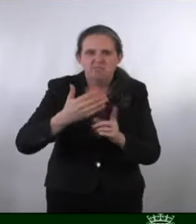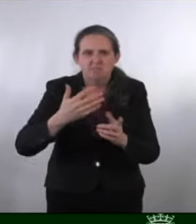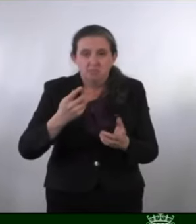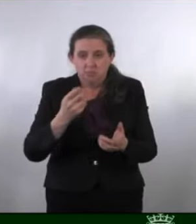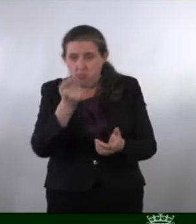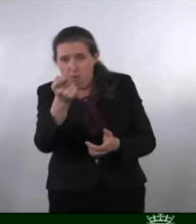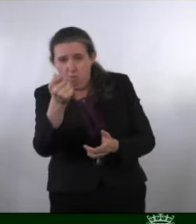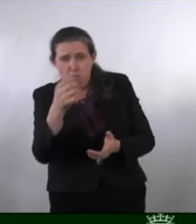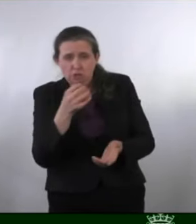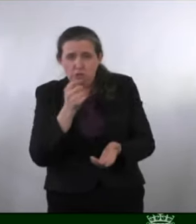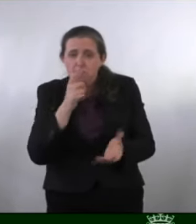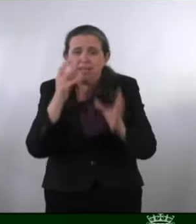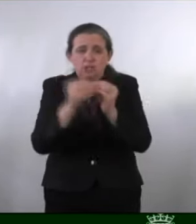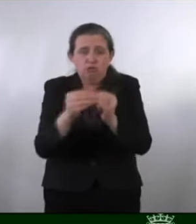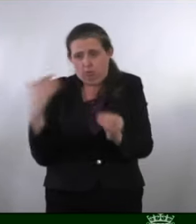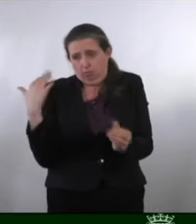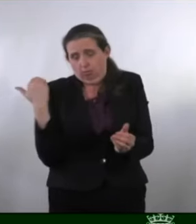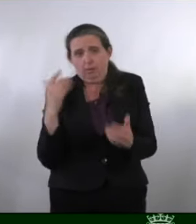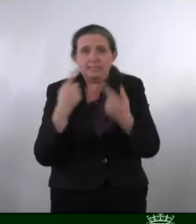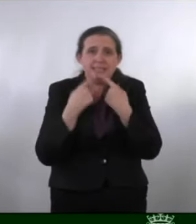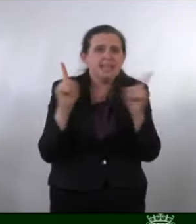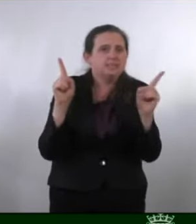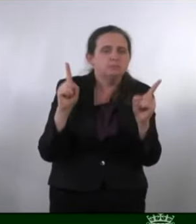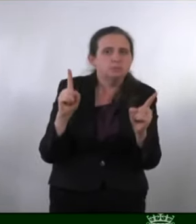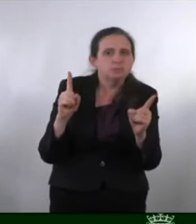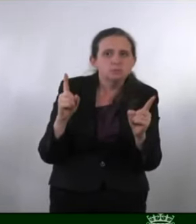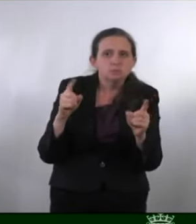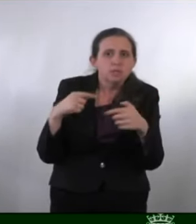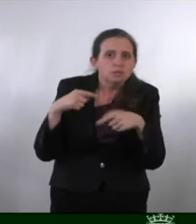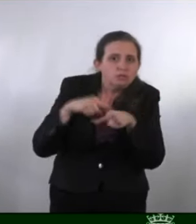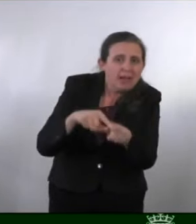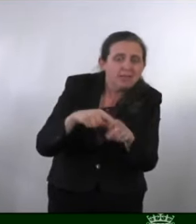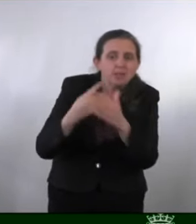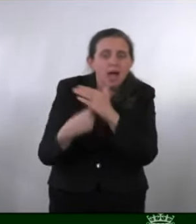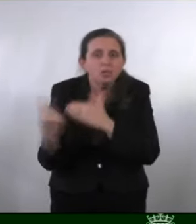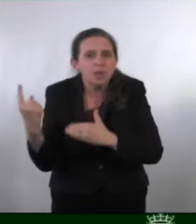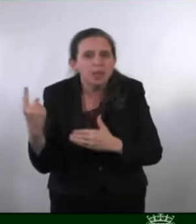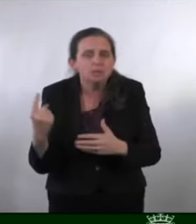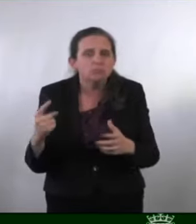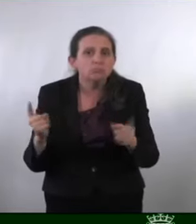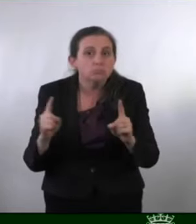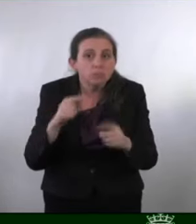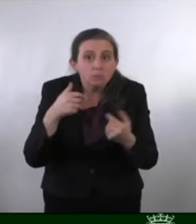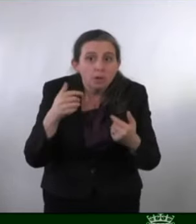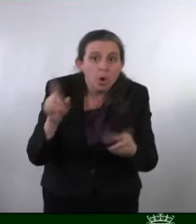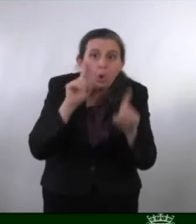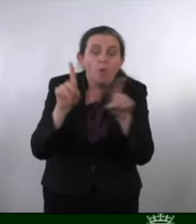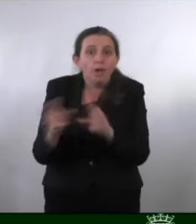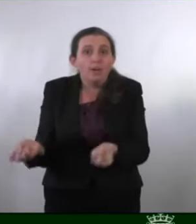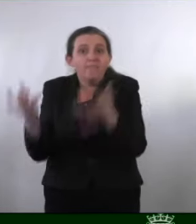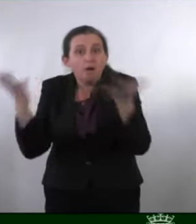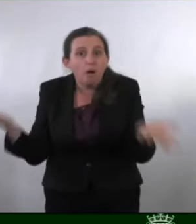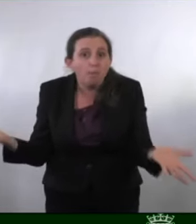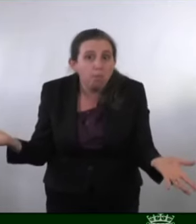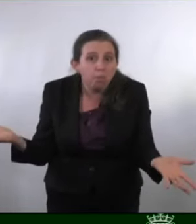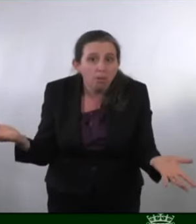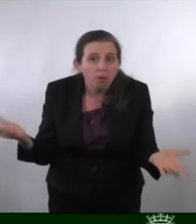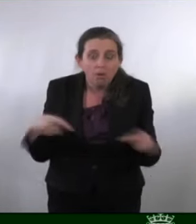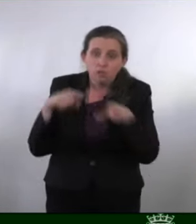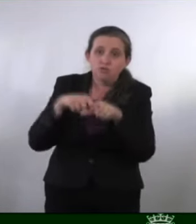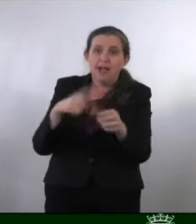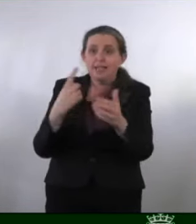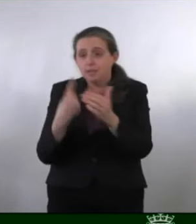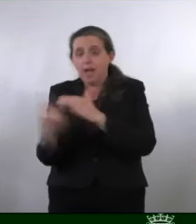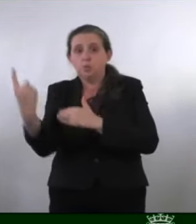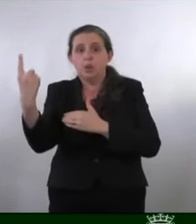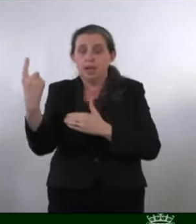Minister's statement today, and many people will be forgiven for thinking that the Prime Minister's given up on trace and isolate and is about to abandon